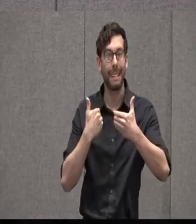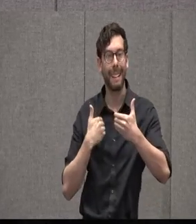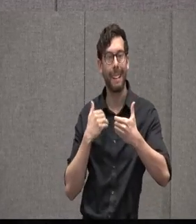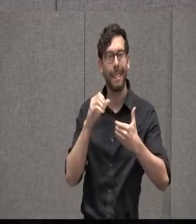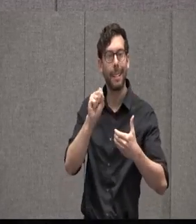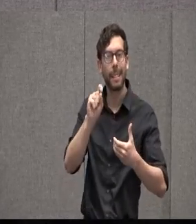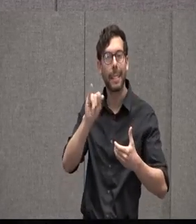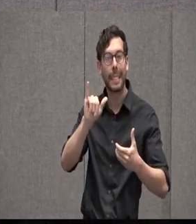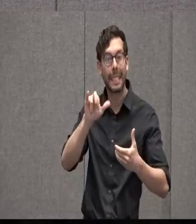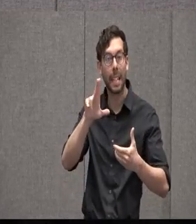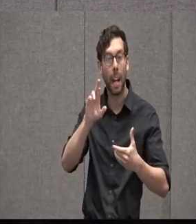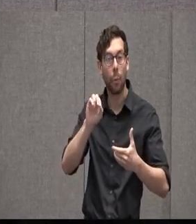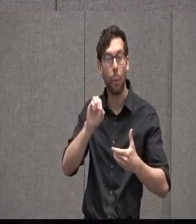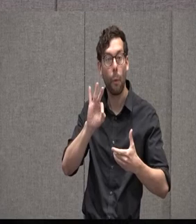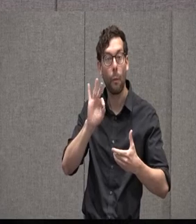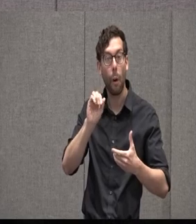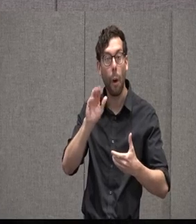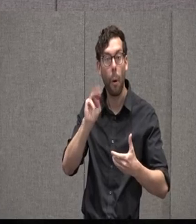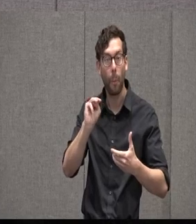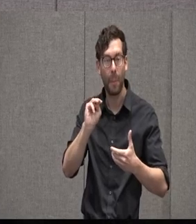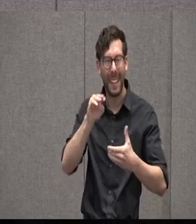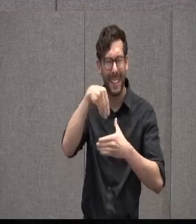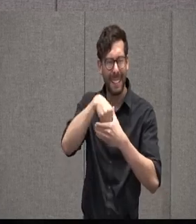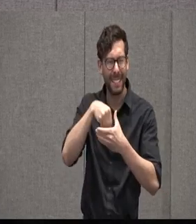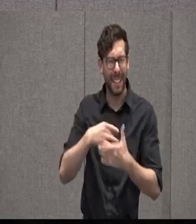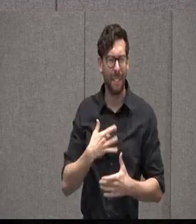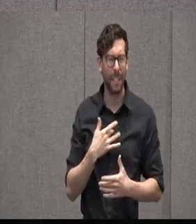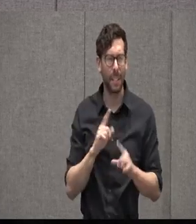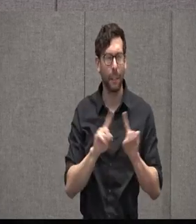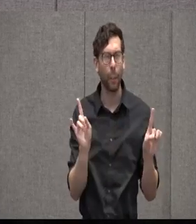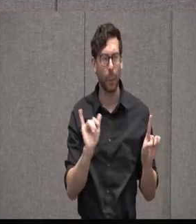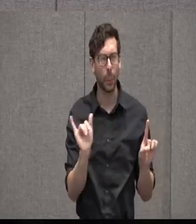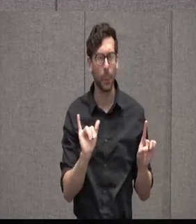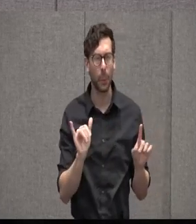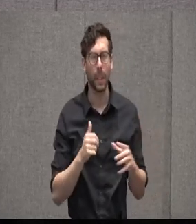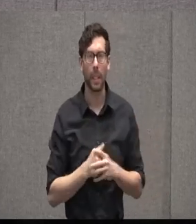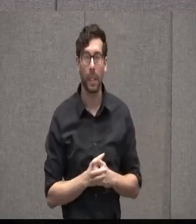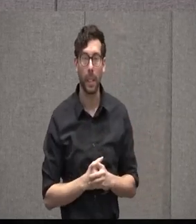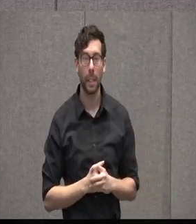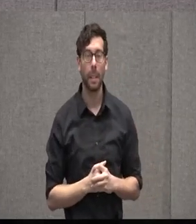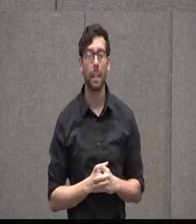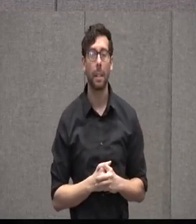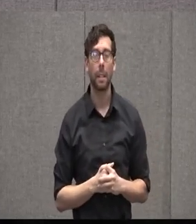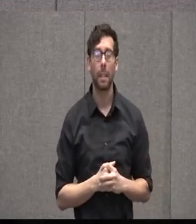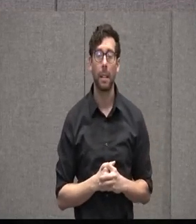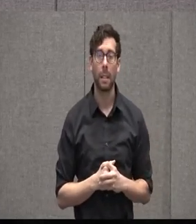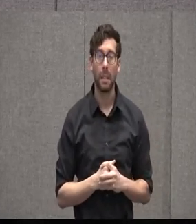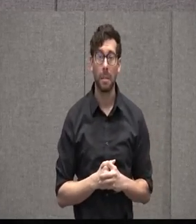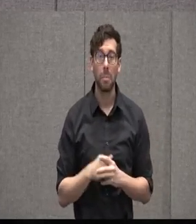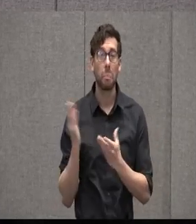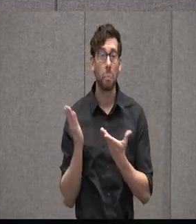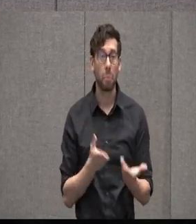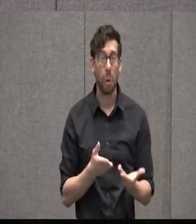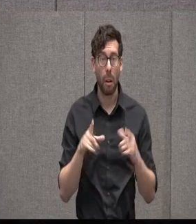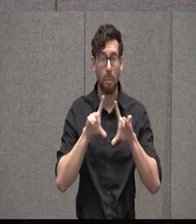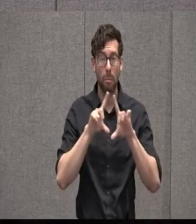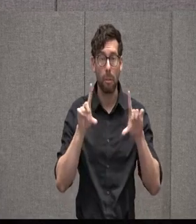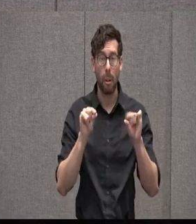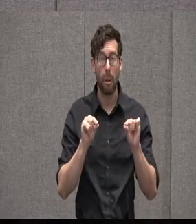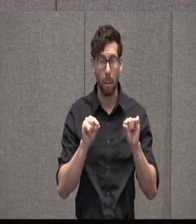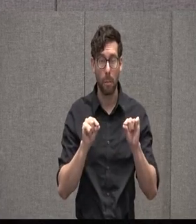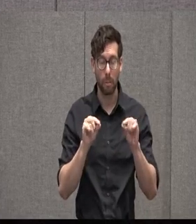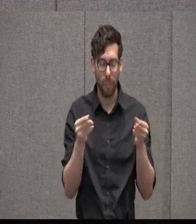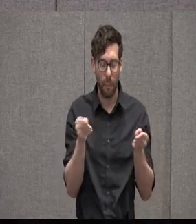different. So I have a styrofoam cup. I have an index card that I folded in